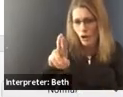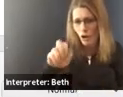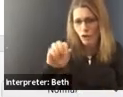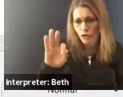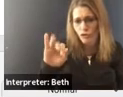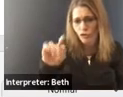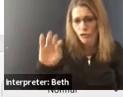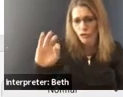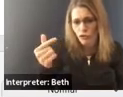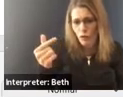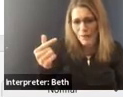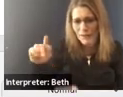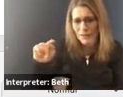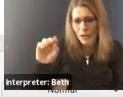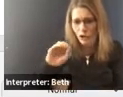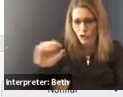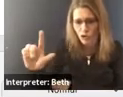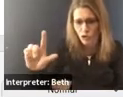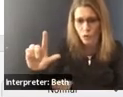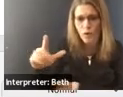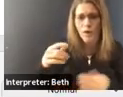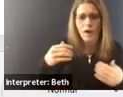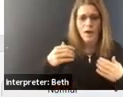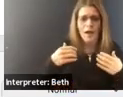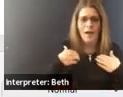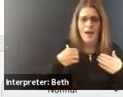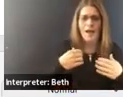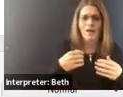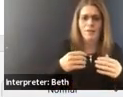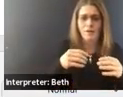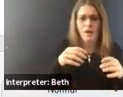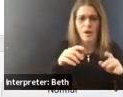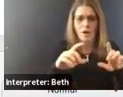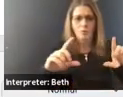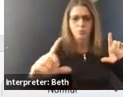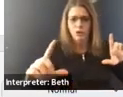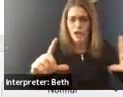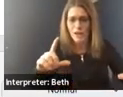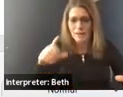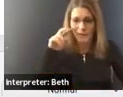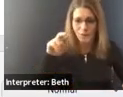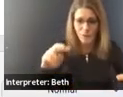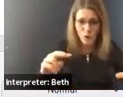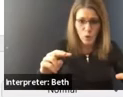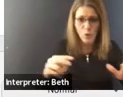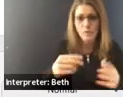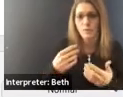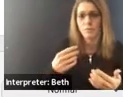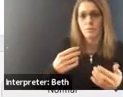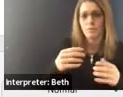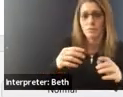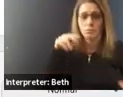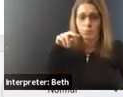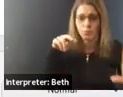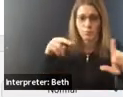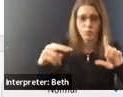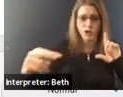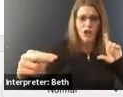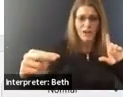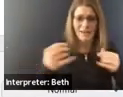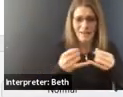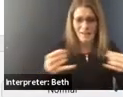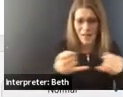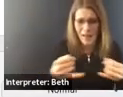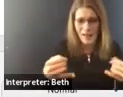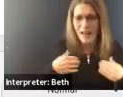views, projected lines. I have some quick thumbnails here that I used as an underlay. And if I turn these